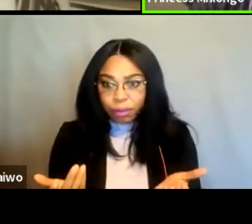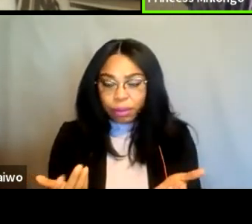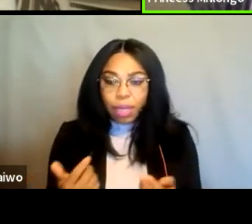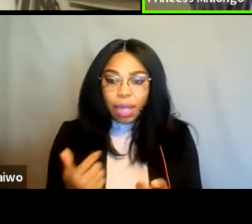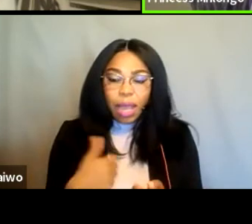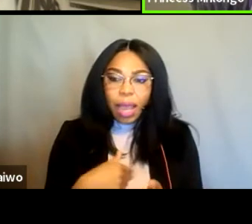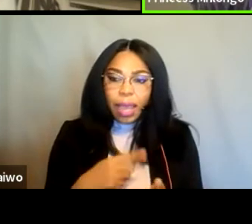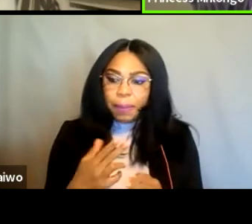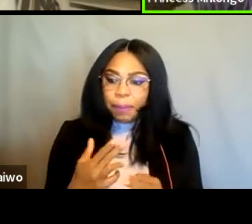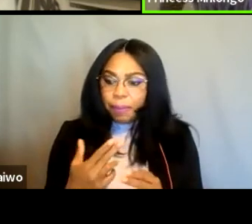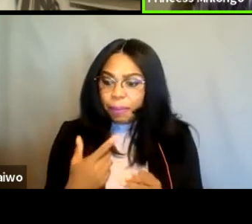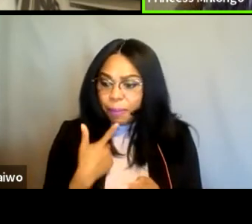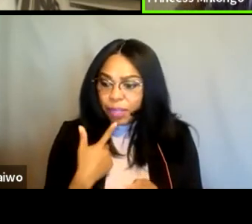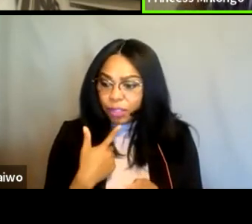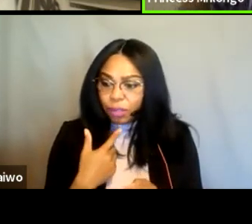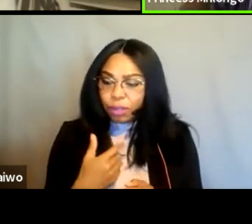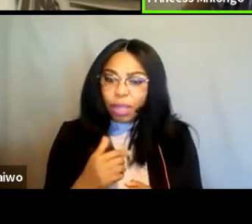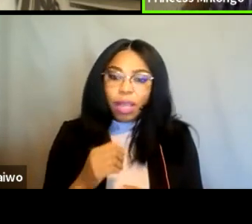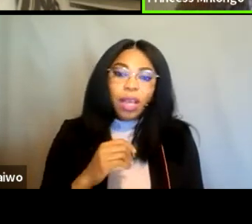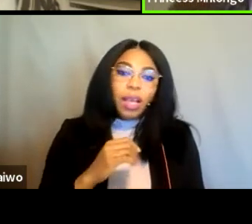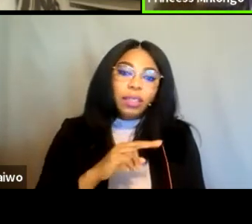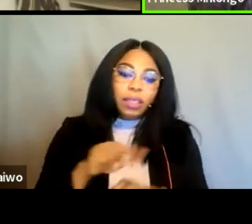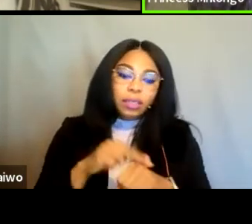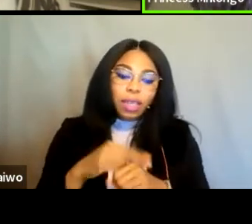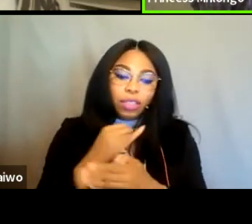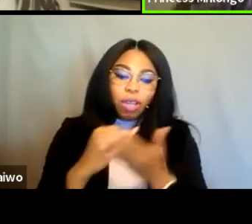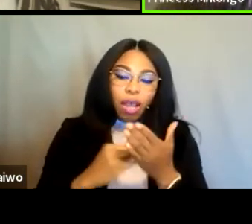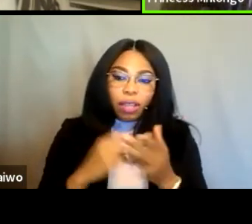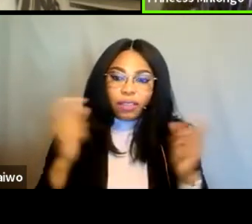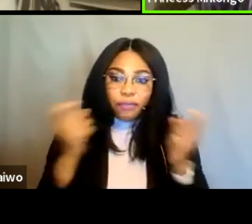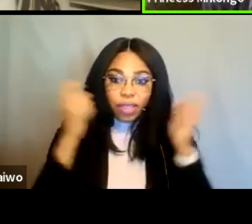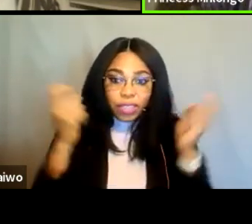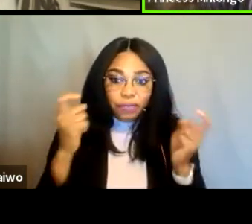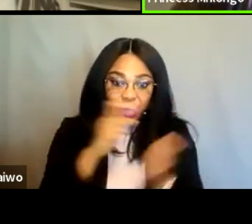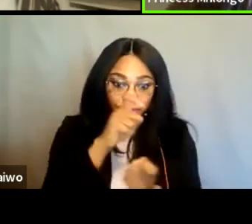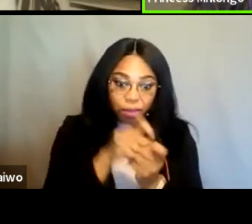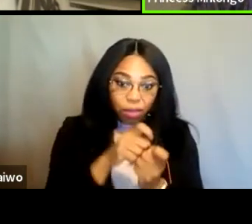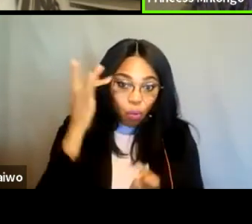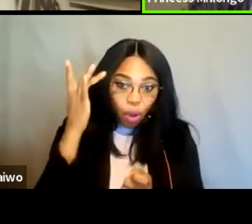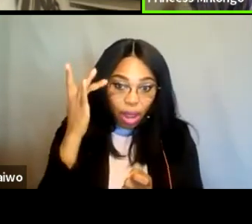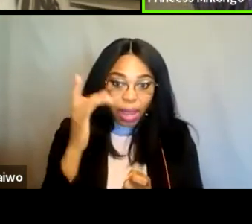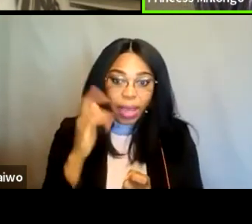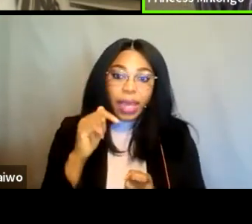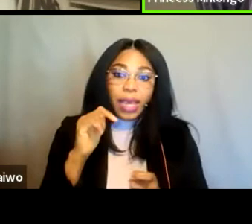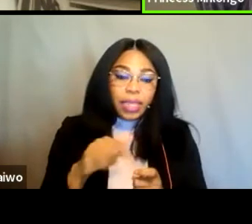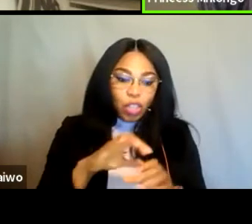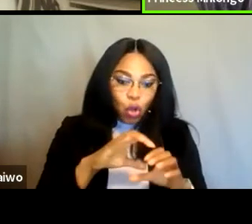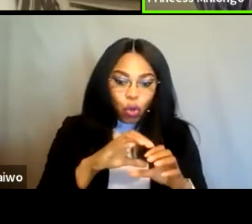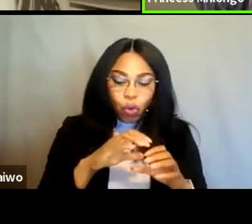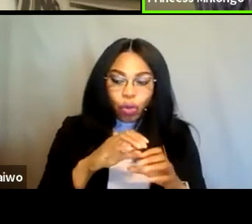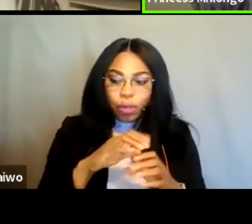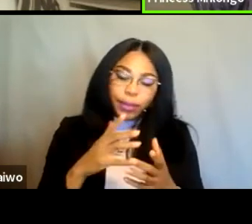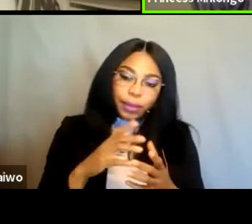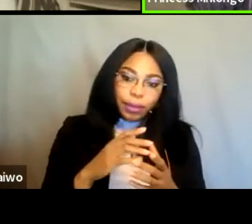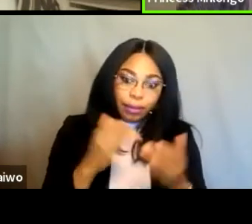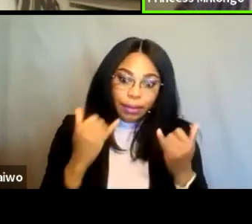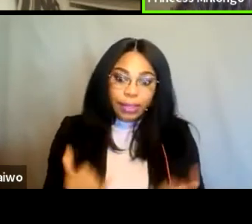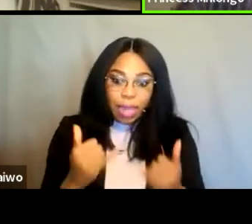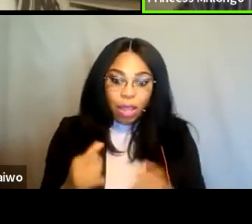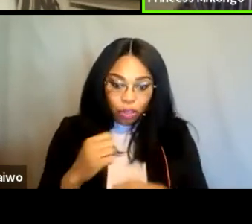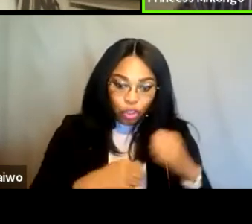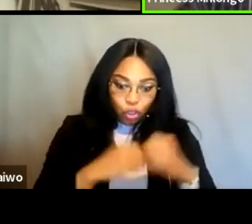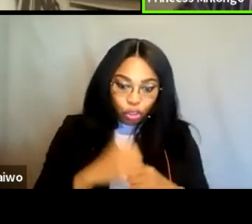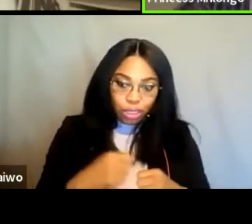I mentioned the National Arts Festival, particularly because it's a curation of now, the structure that you used to know has to